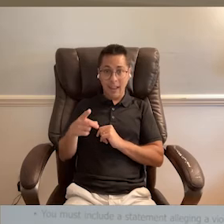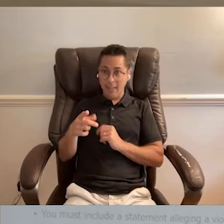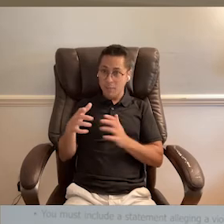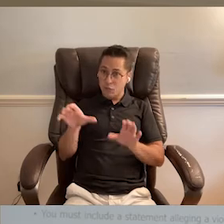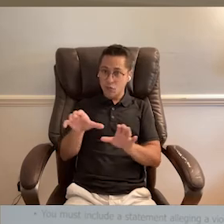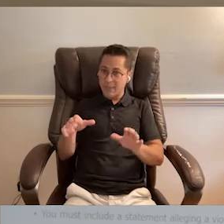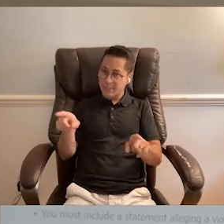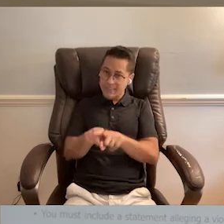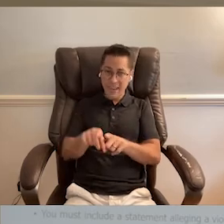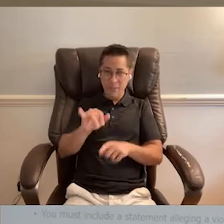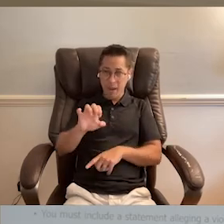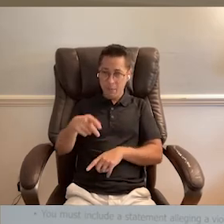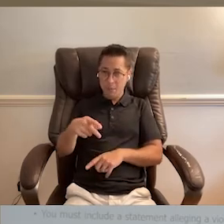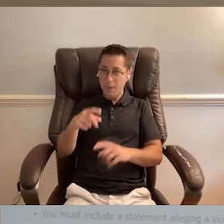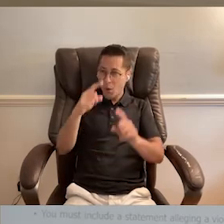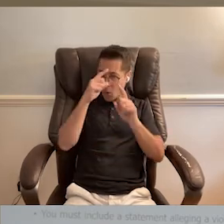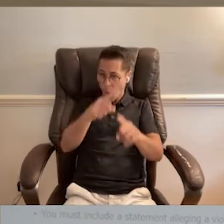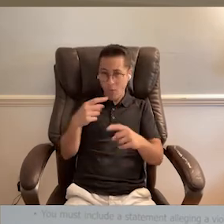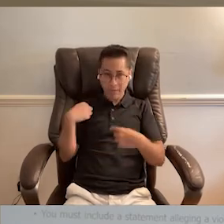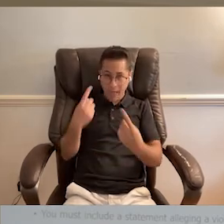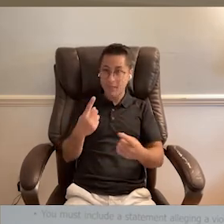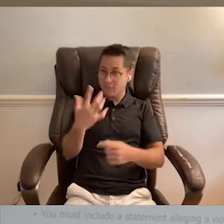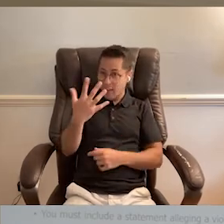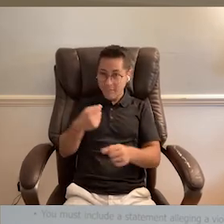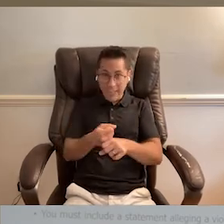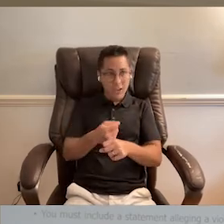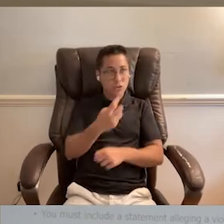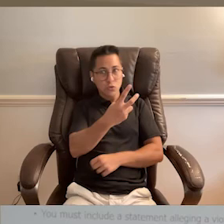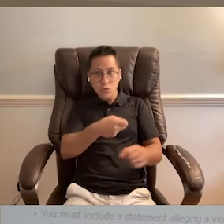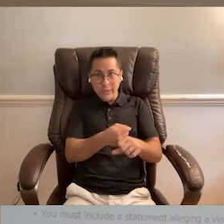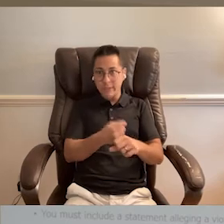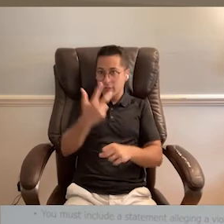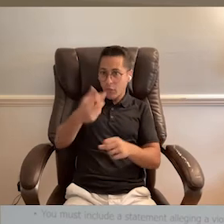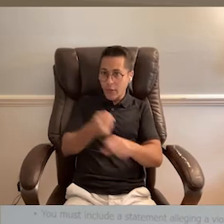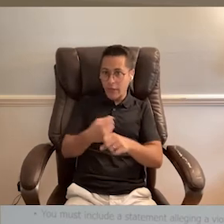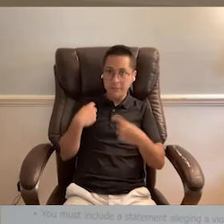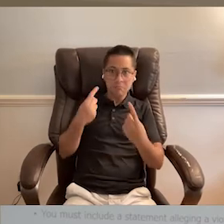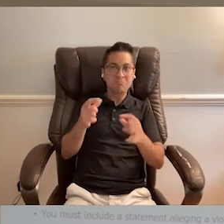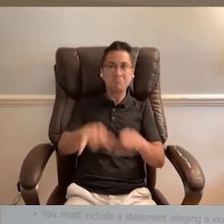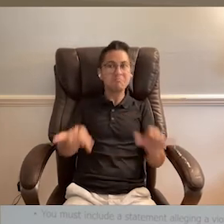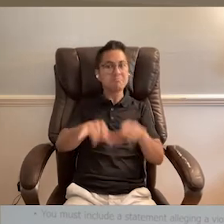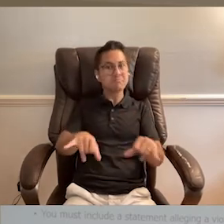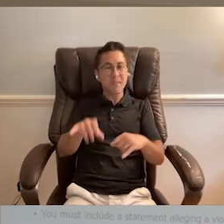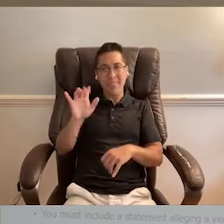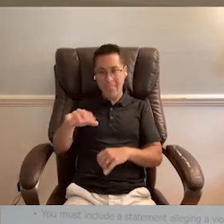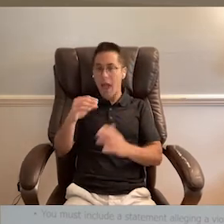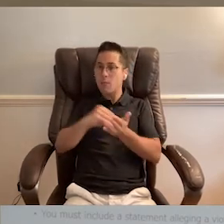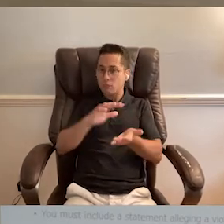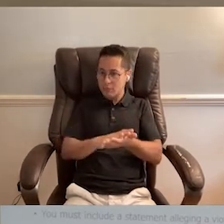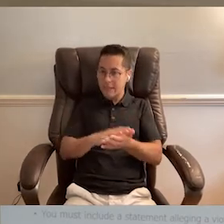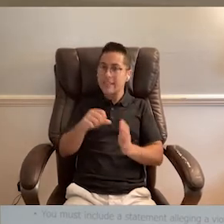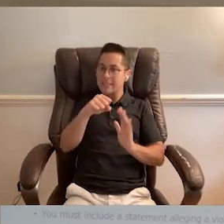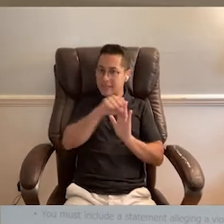goals for the last 5 years, or 2 years, or 3 years, that's the kind of thing you put in a state complaint, because they